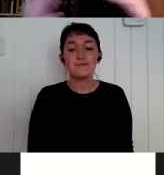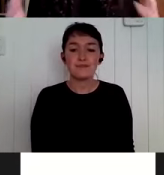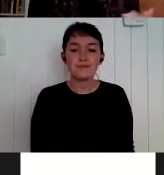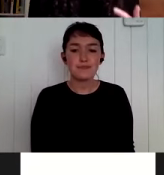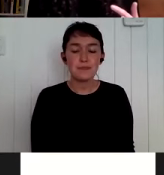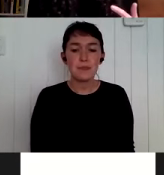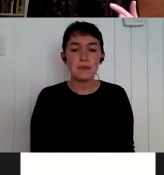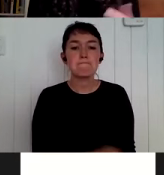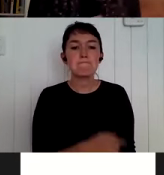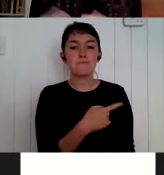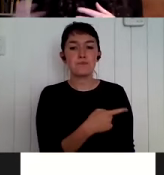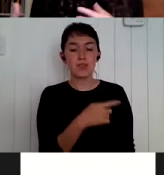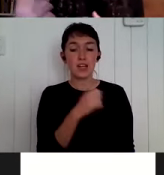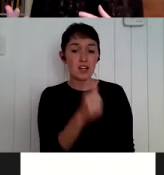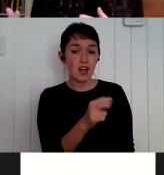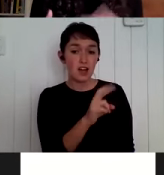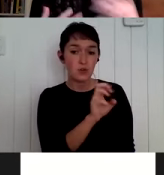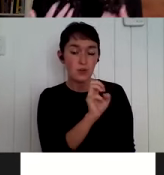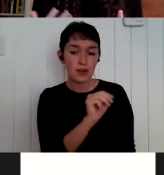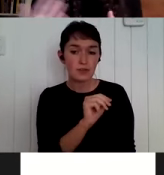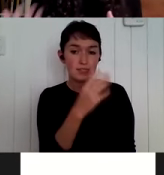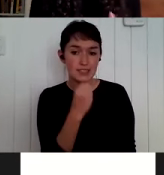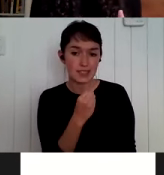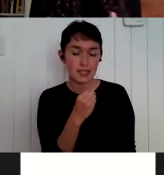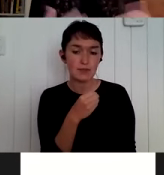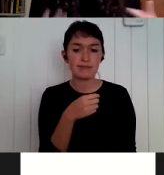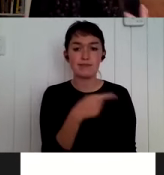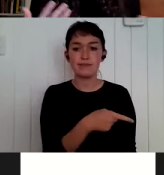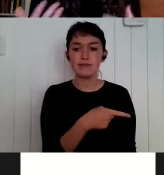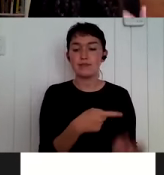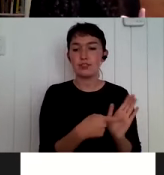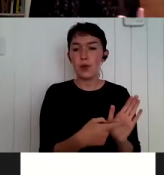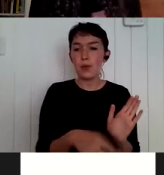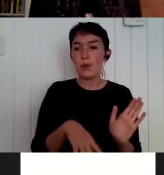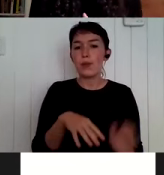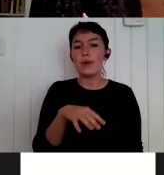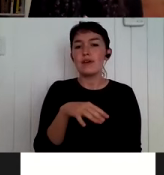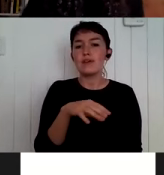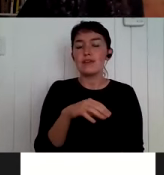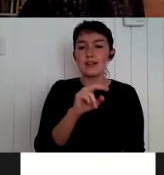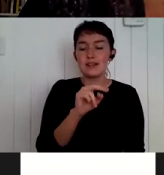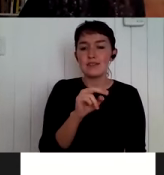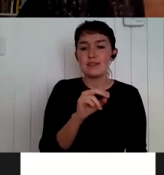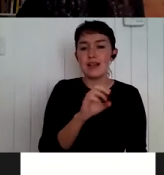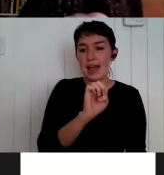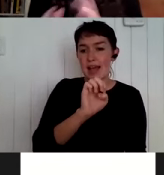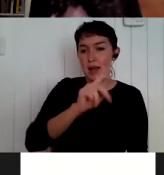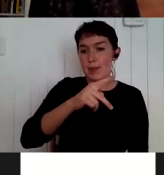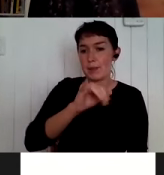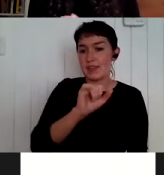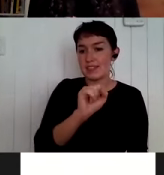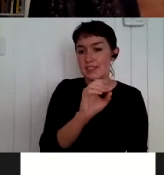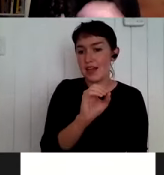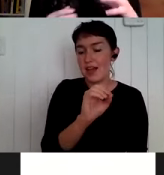benefits episodic memory. So these are your memories for events and experiences that you have. While